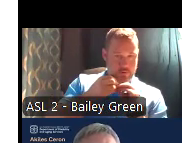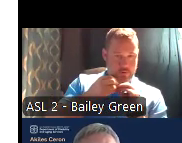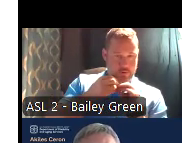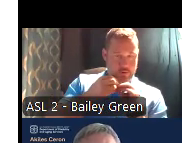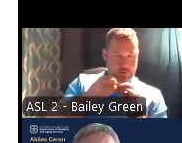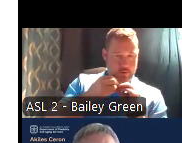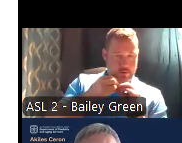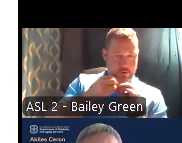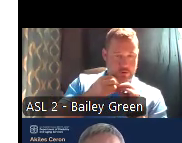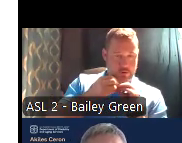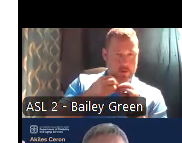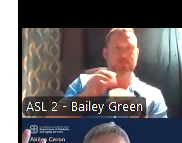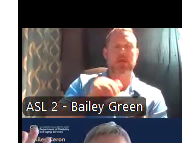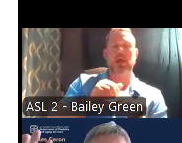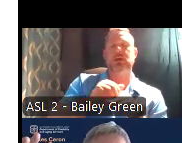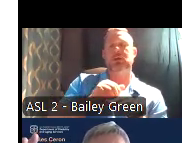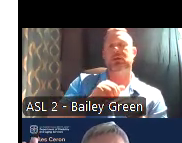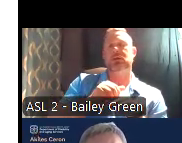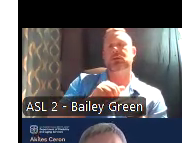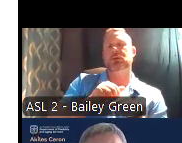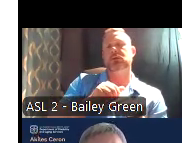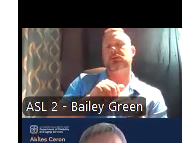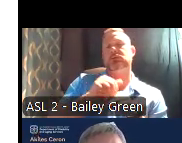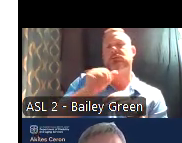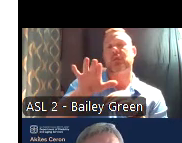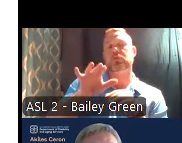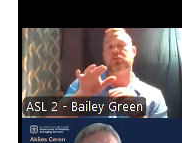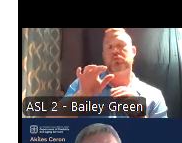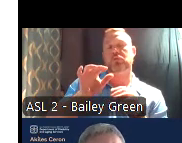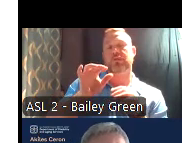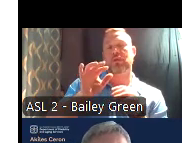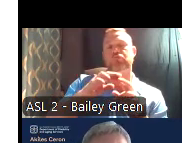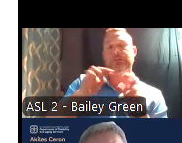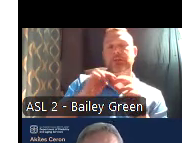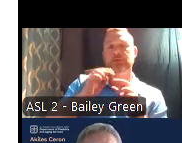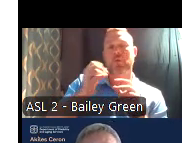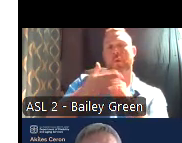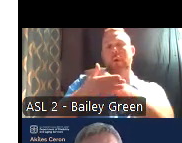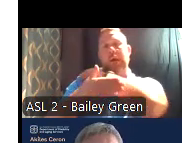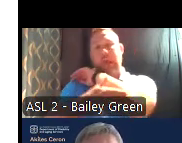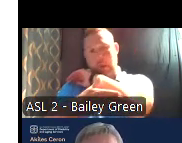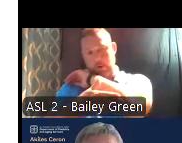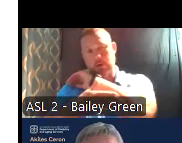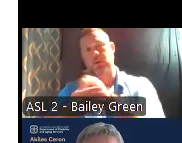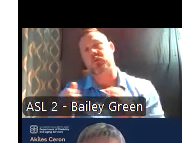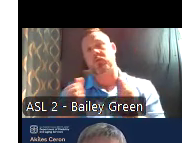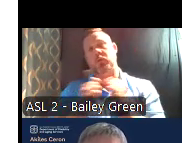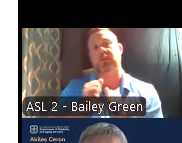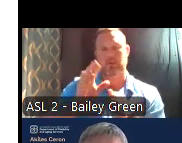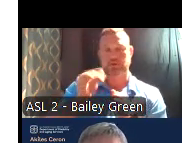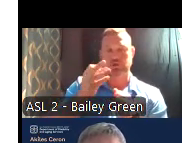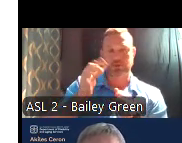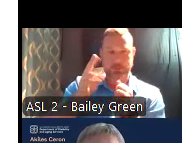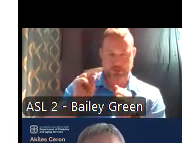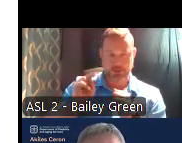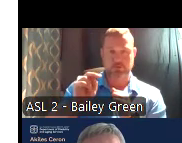then sent to the region or county with jurisdiction